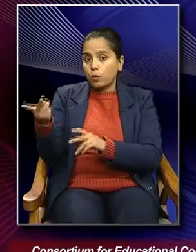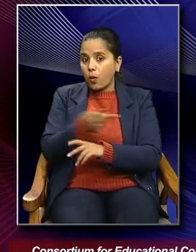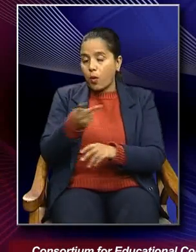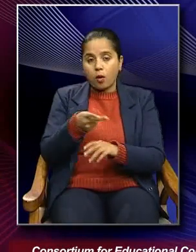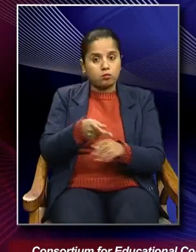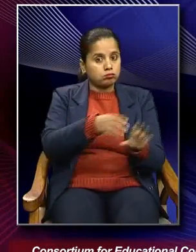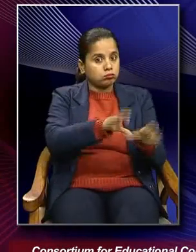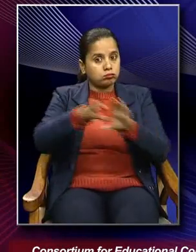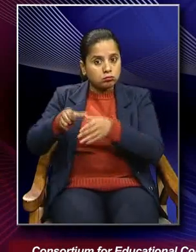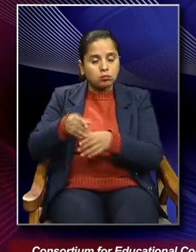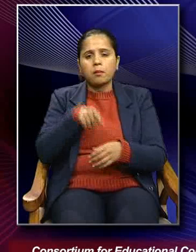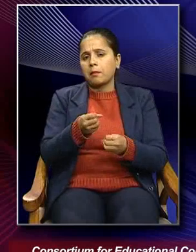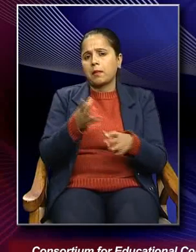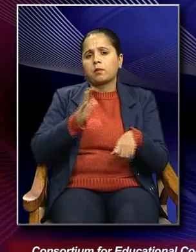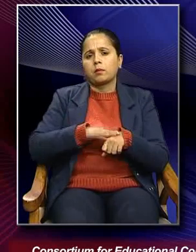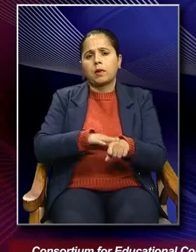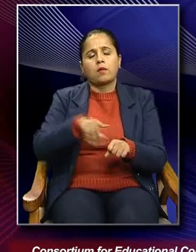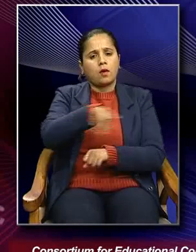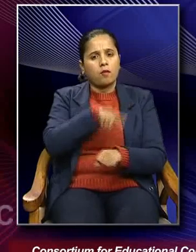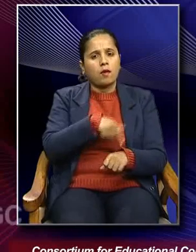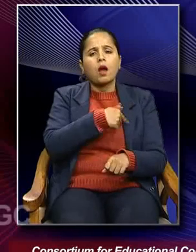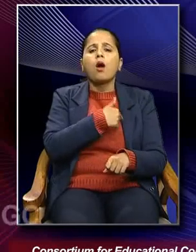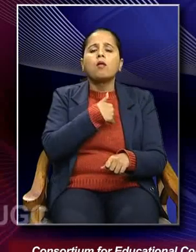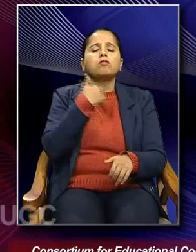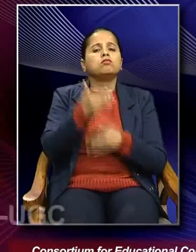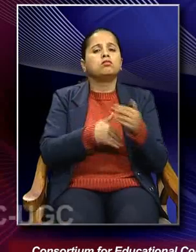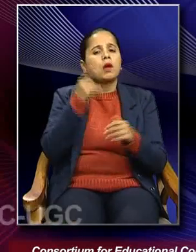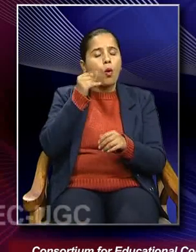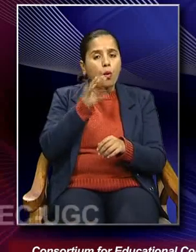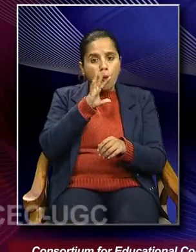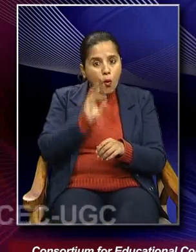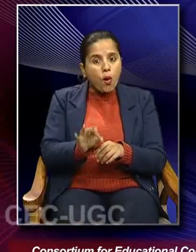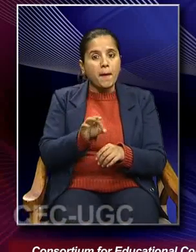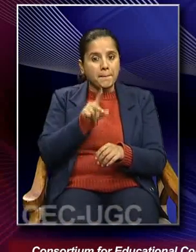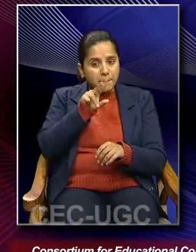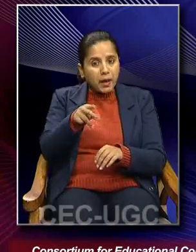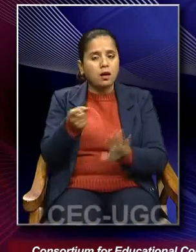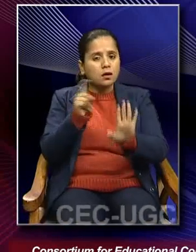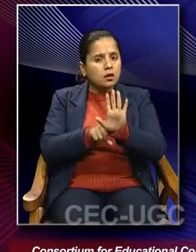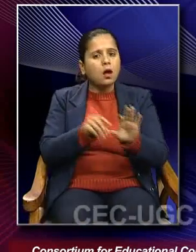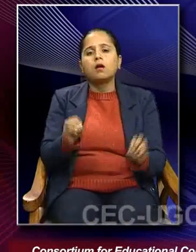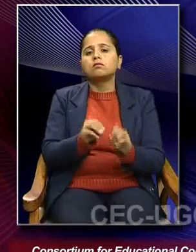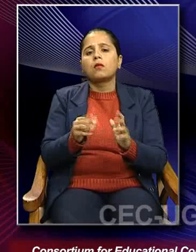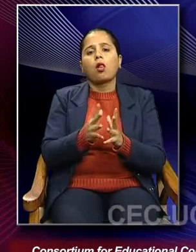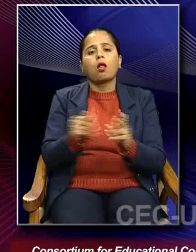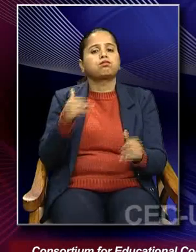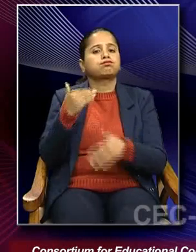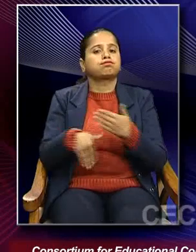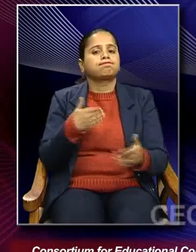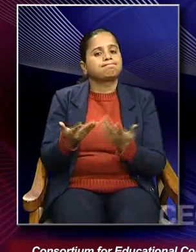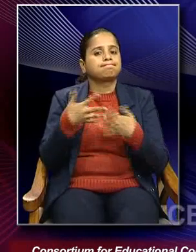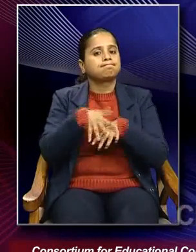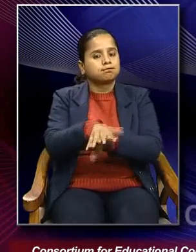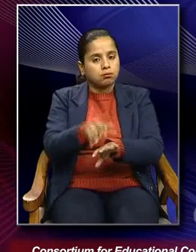Many behavior lose sedimented institutional meaning. Institutional order